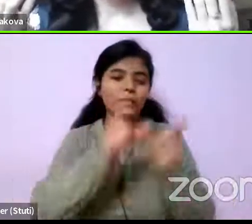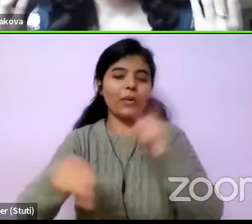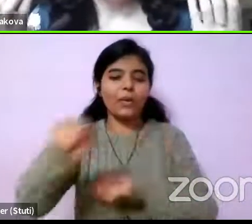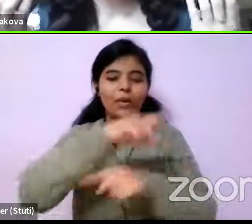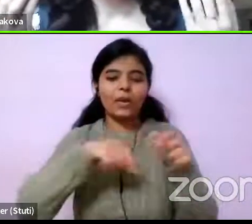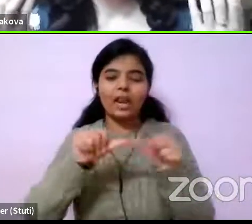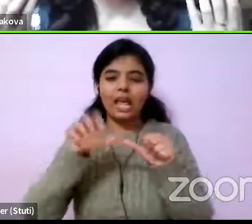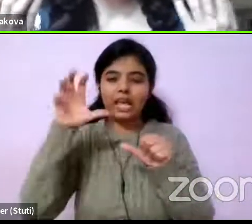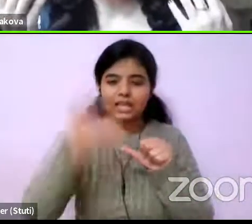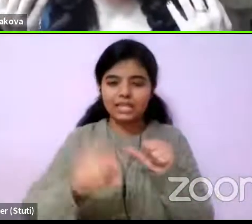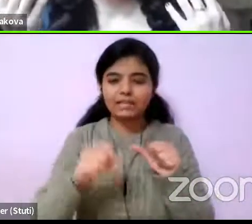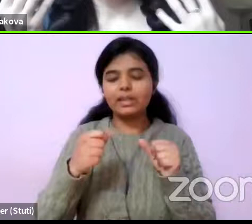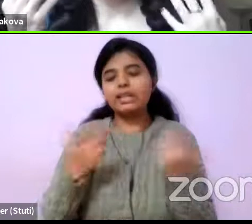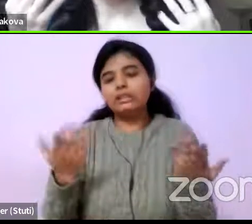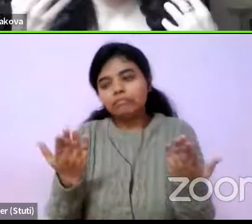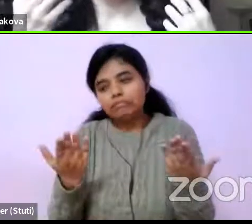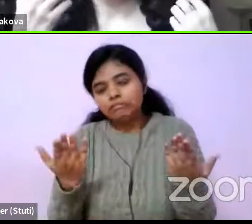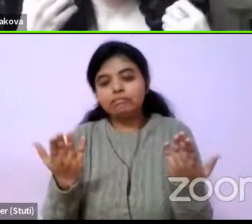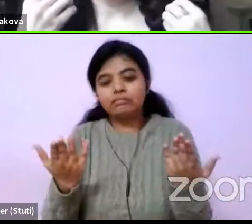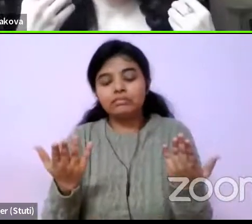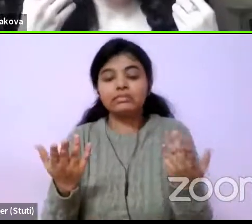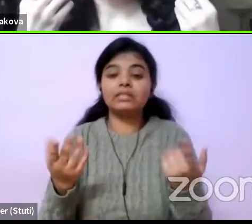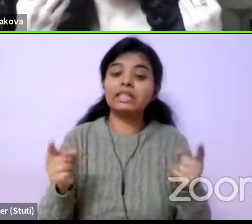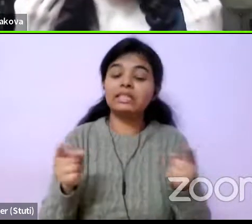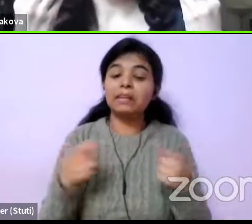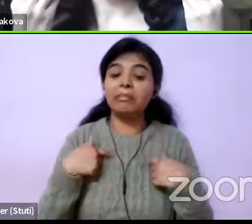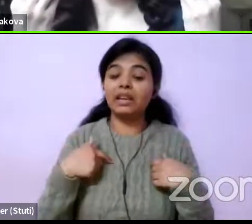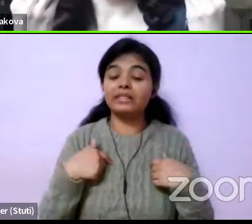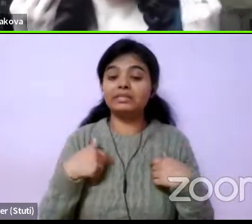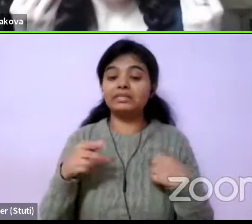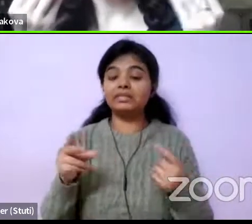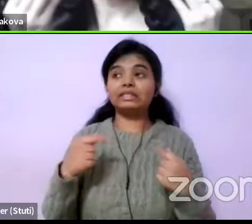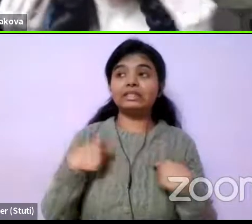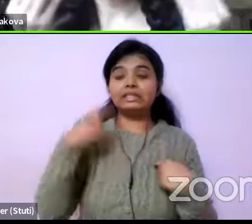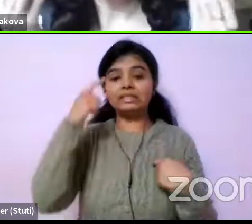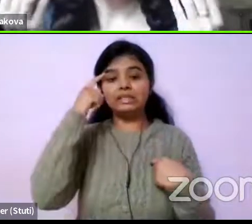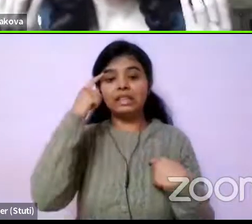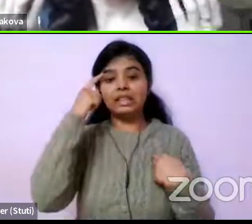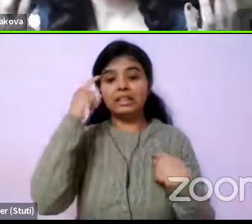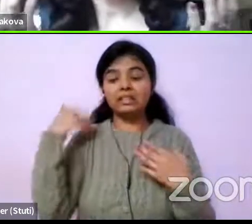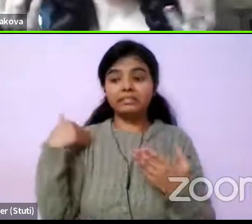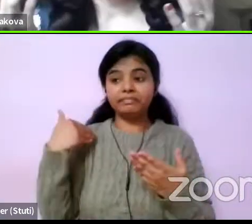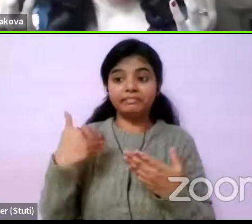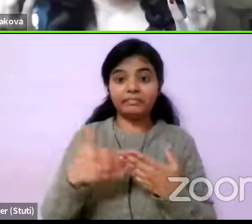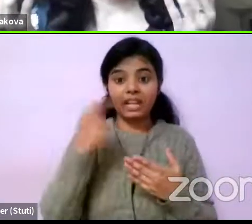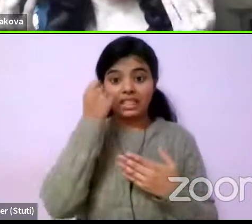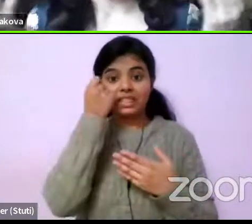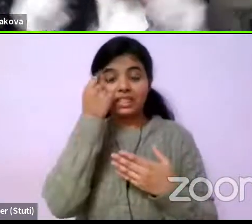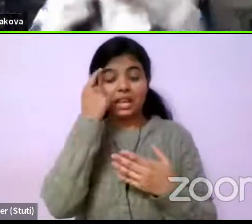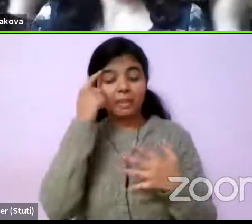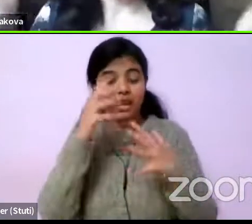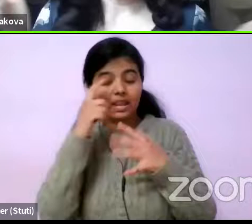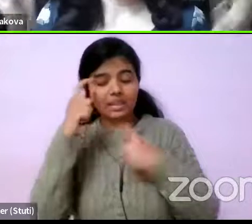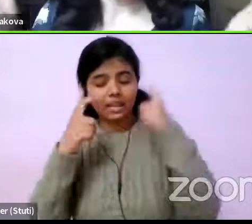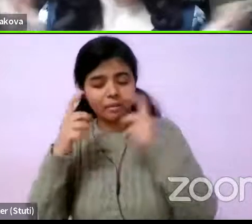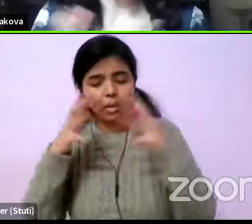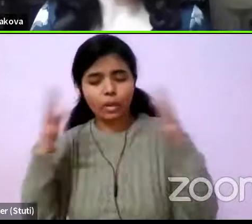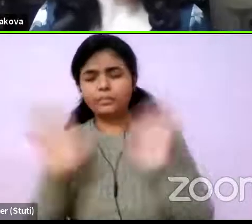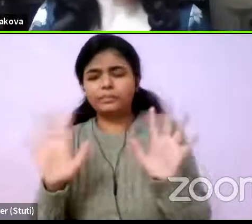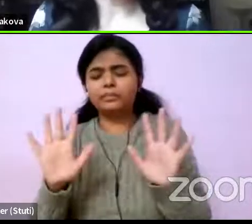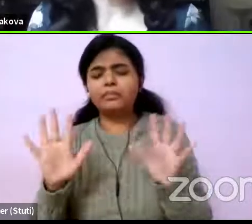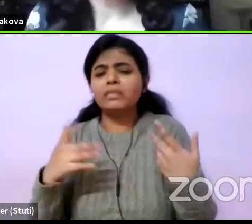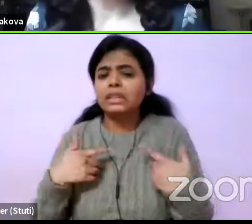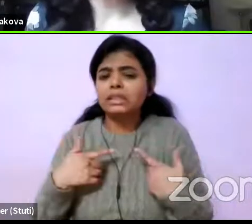which is, again, something that we haven't really considered until now too much because, well,